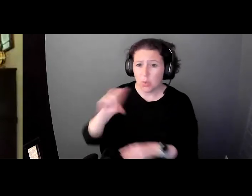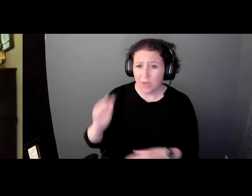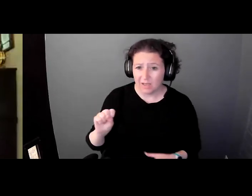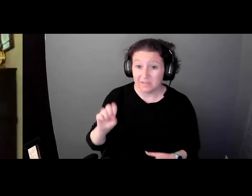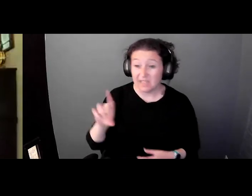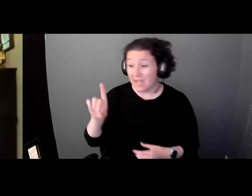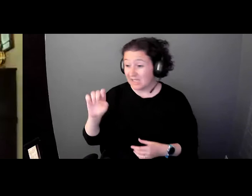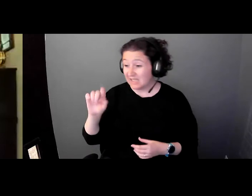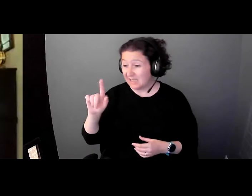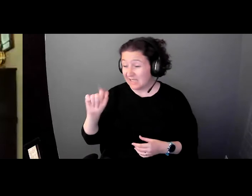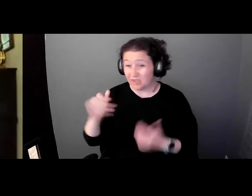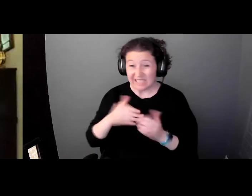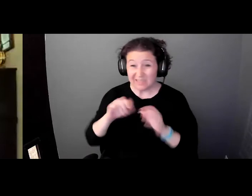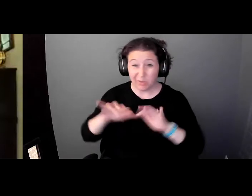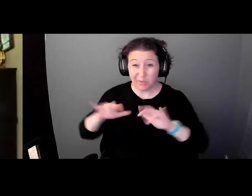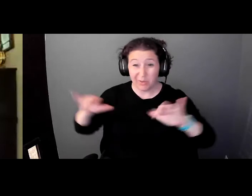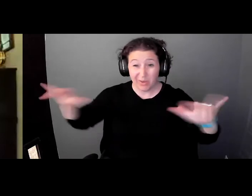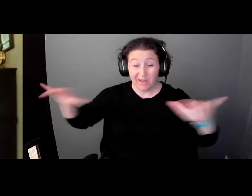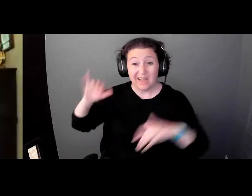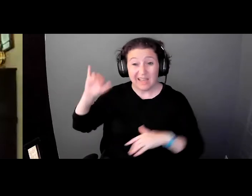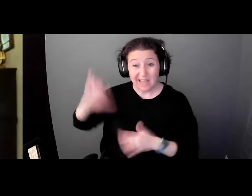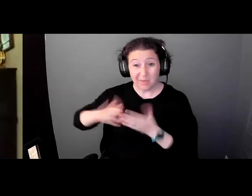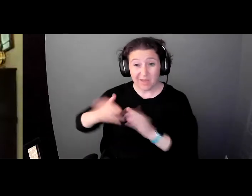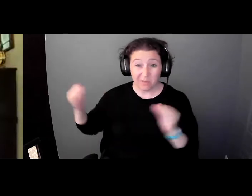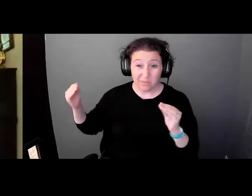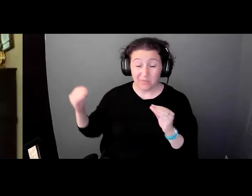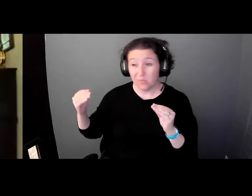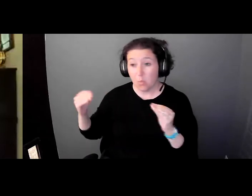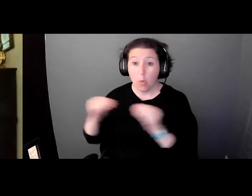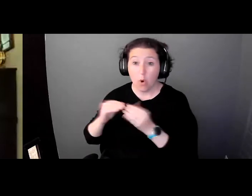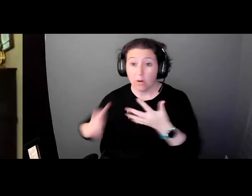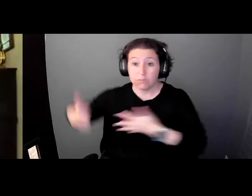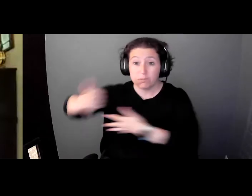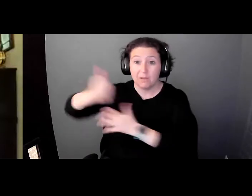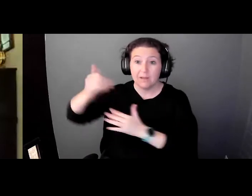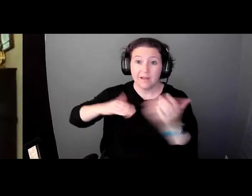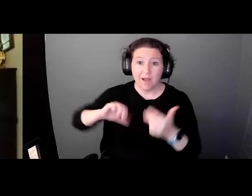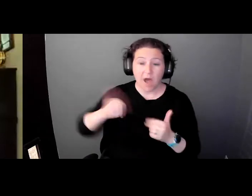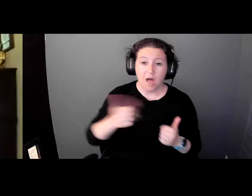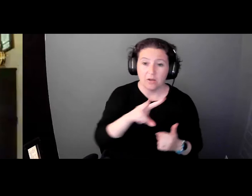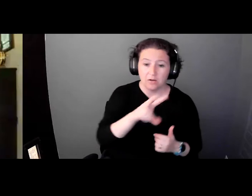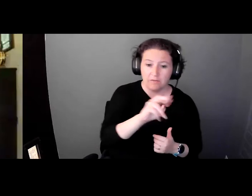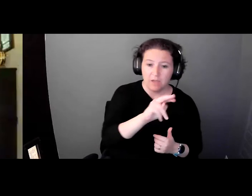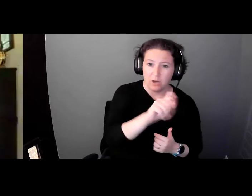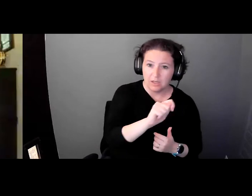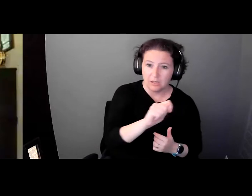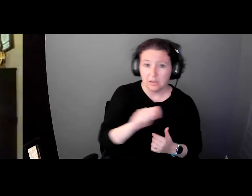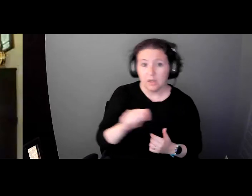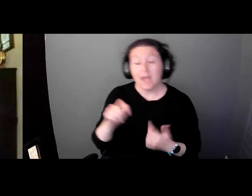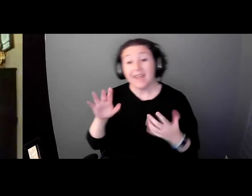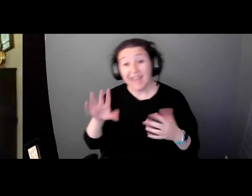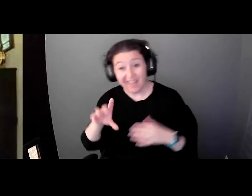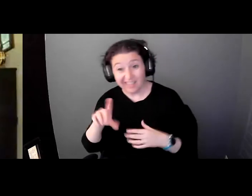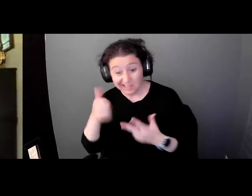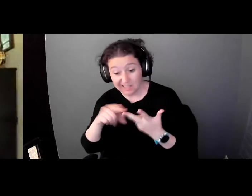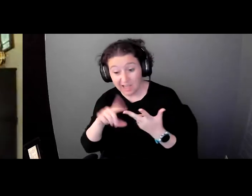that it is displacing the other variants of concern. And there's a variant of Delta, it's called Delta